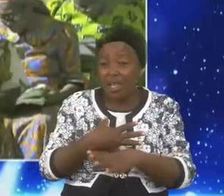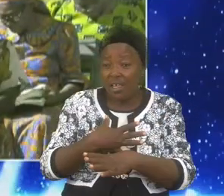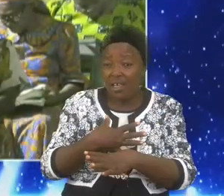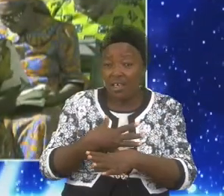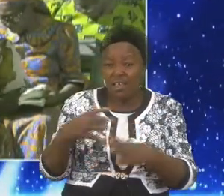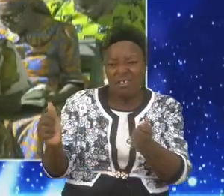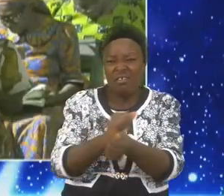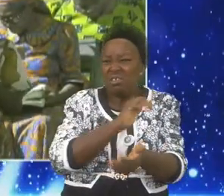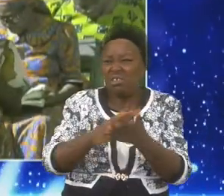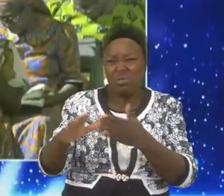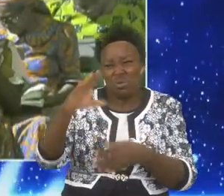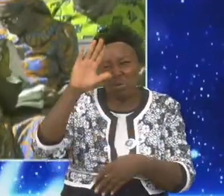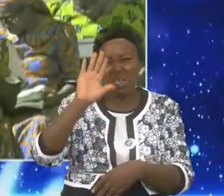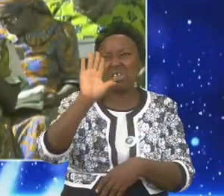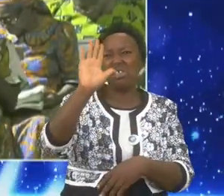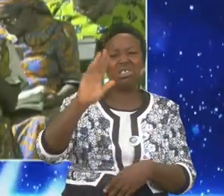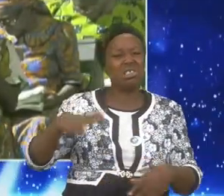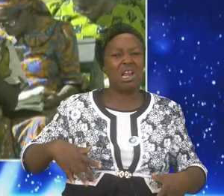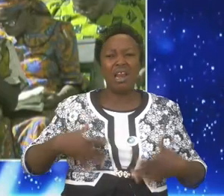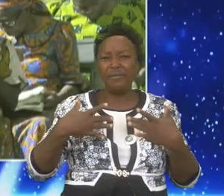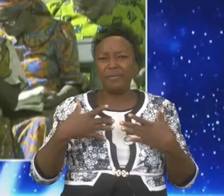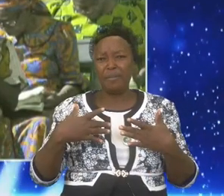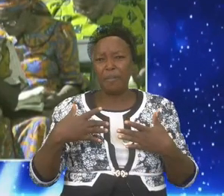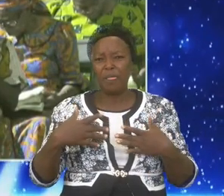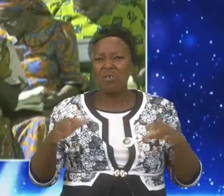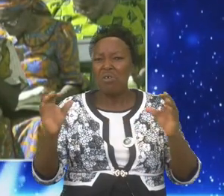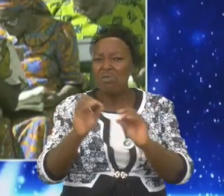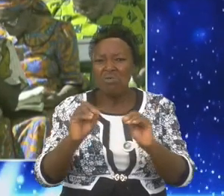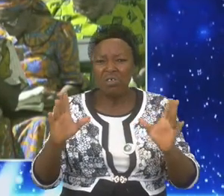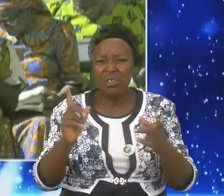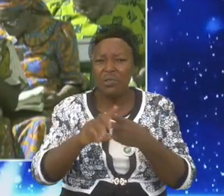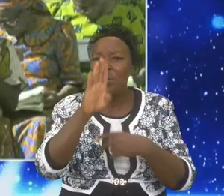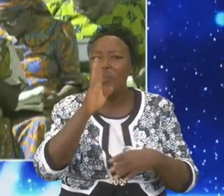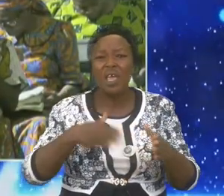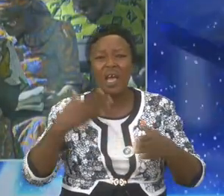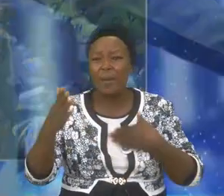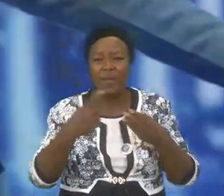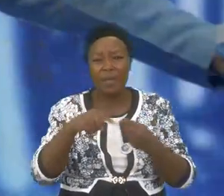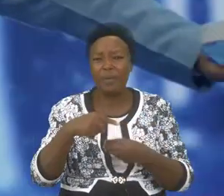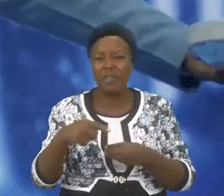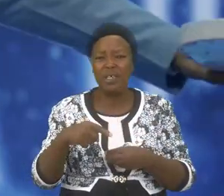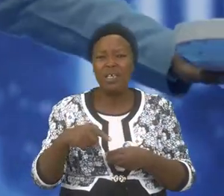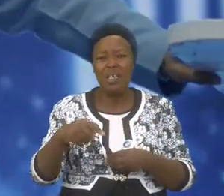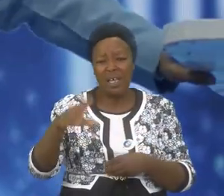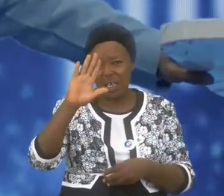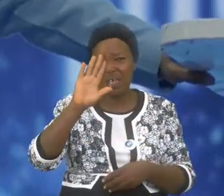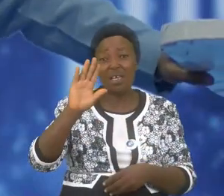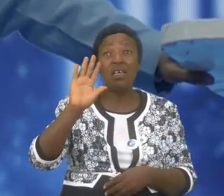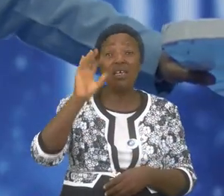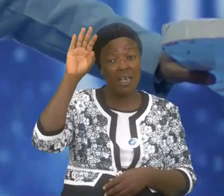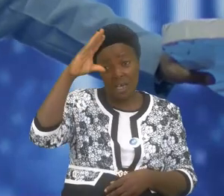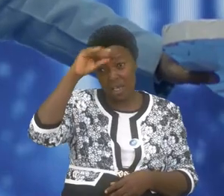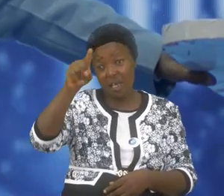nothing to be happy about. He became so frightened, so fearful, that he wanted to